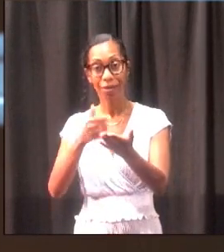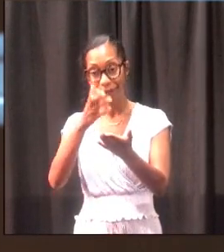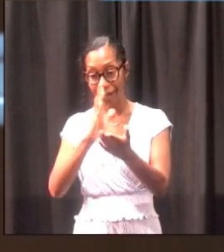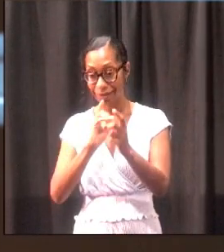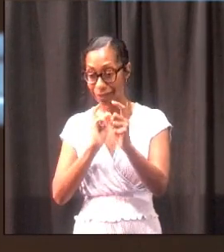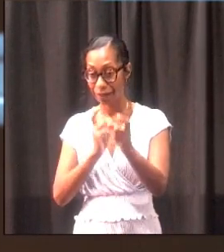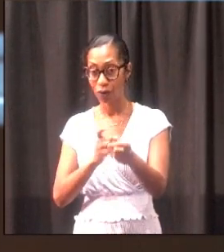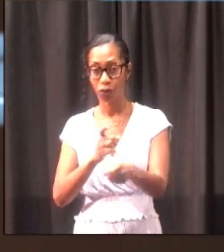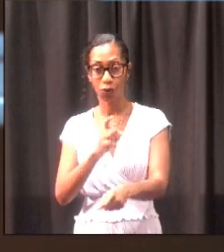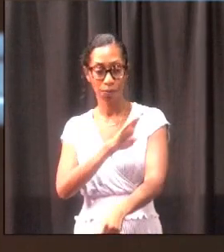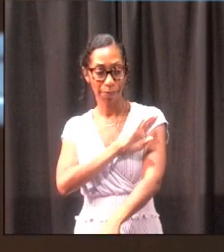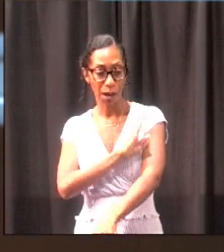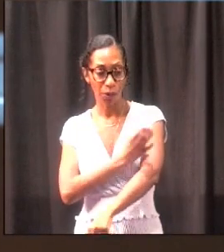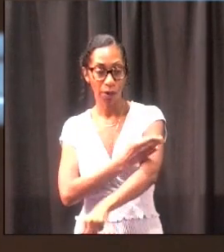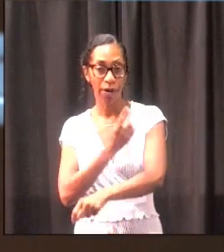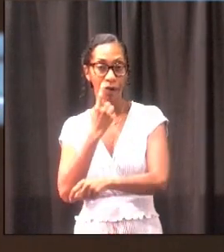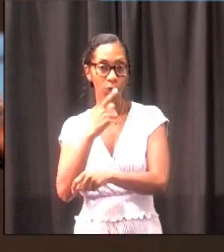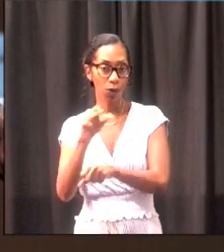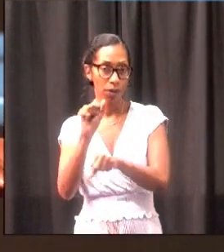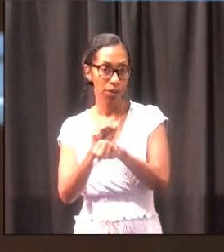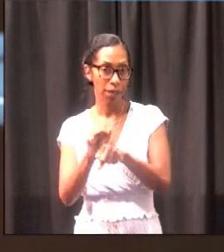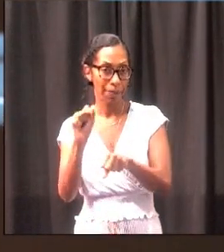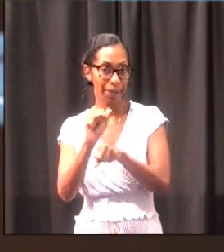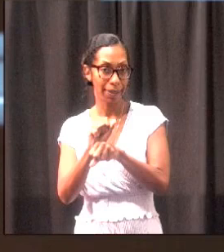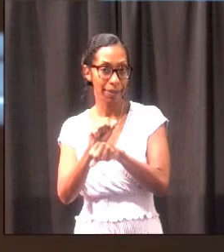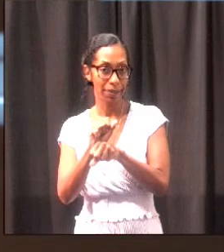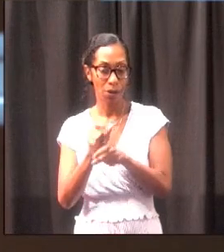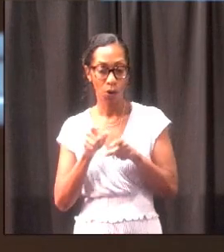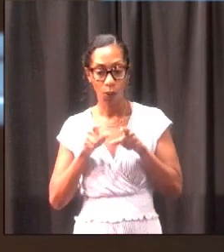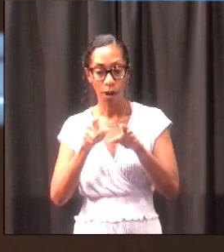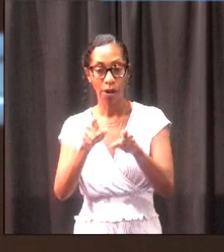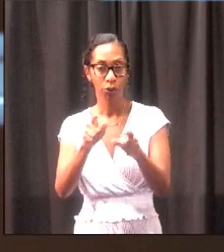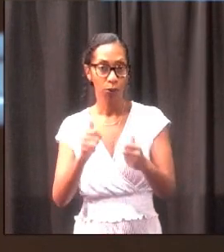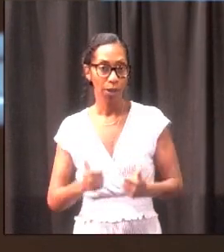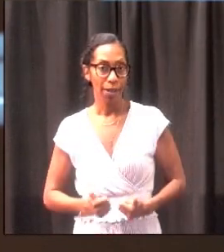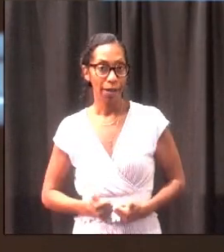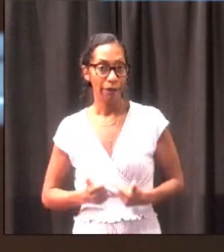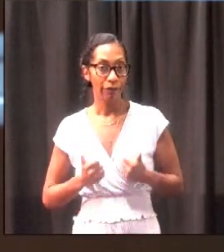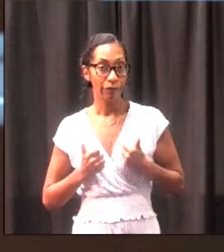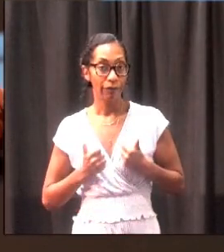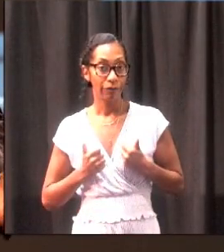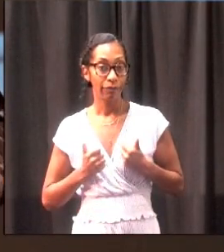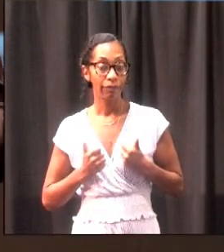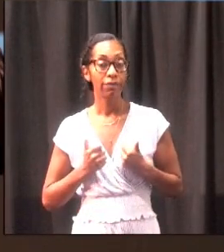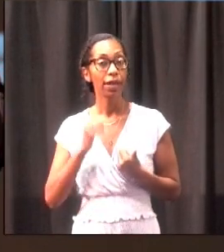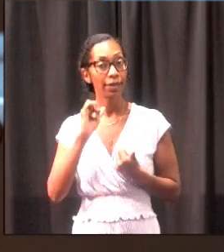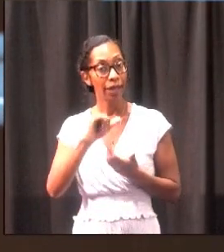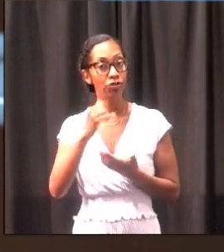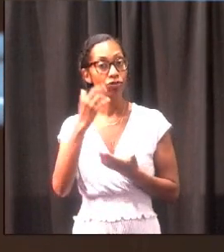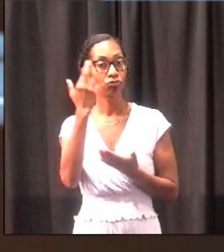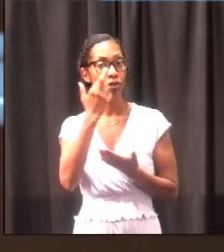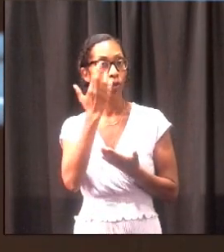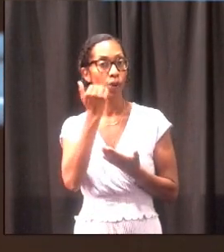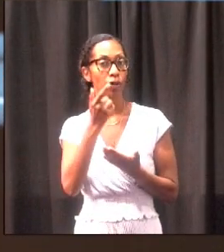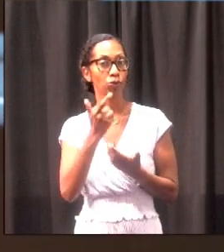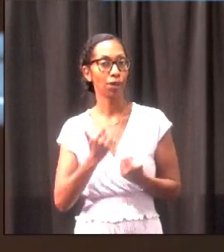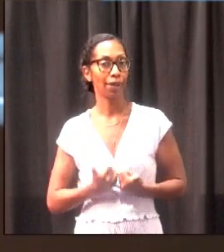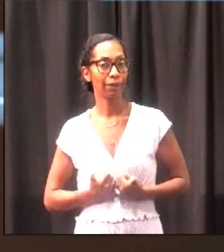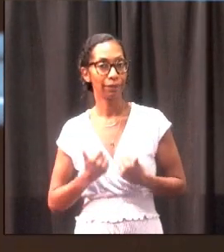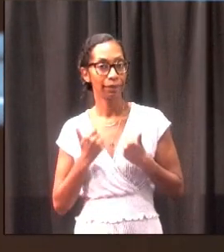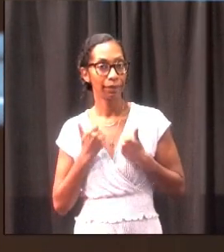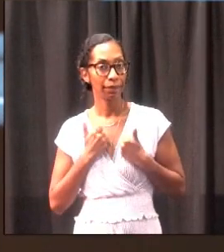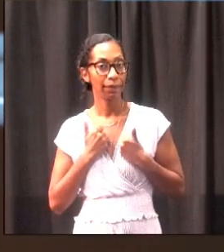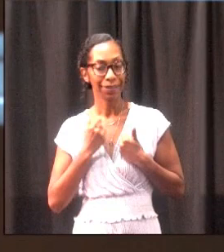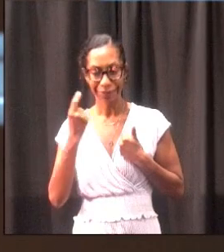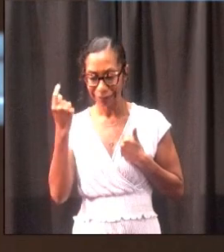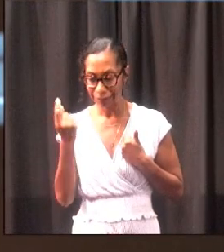for an assignment, that you are here on this earth. That is why you are here. There is something that you